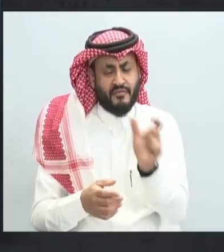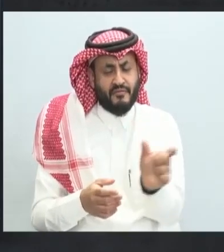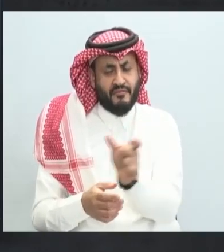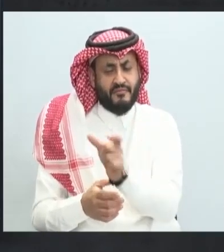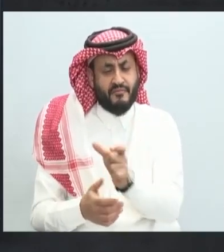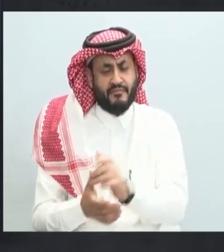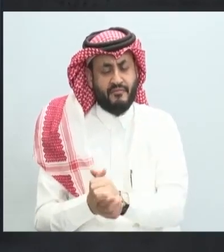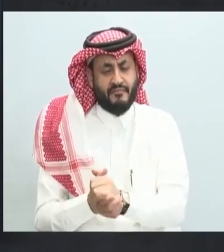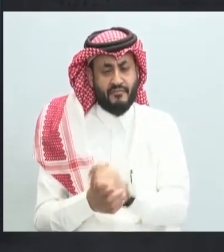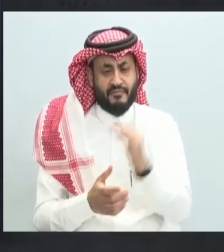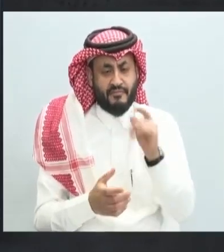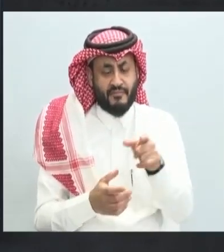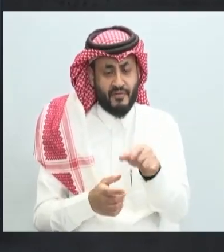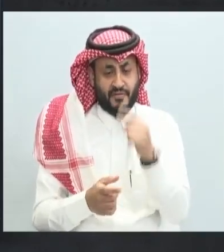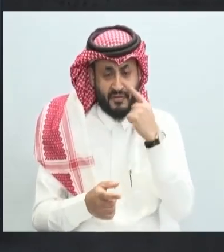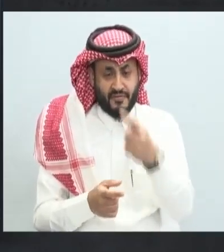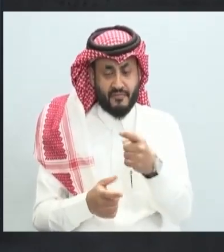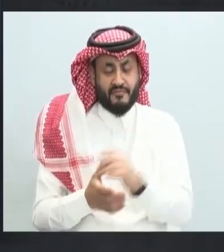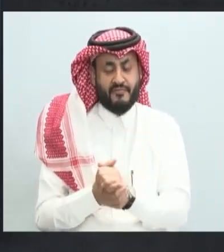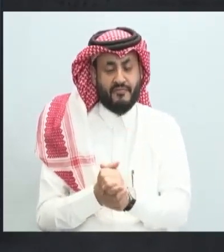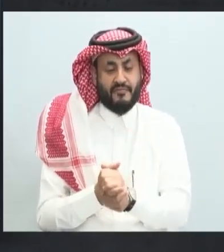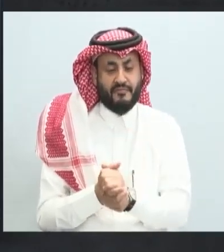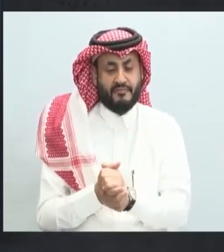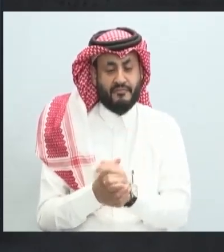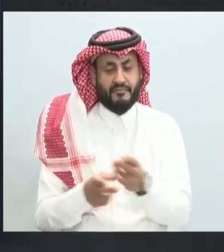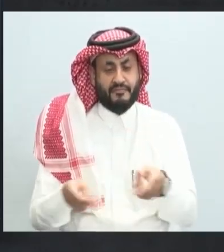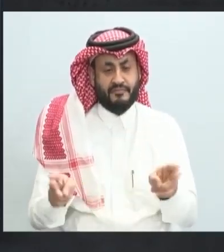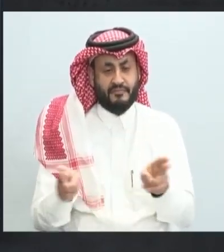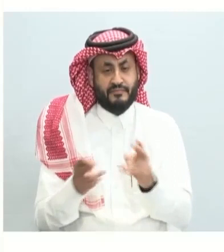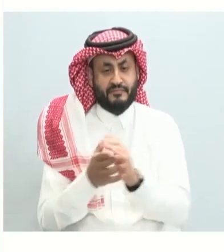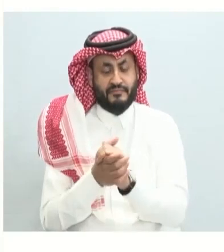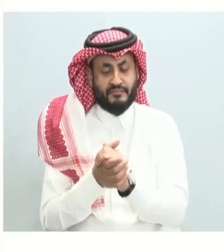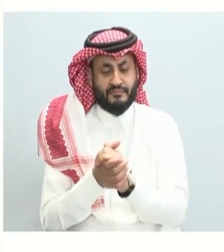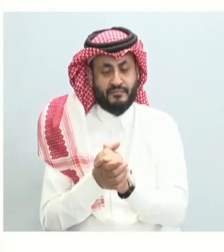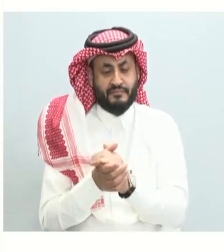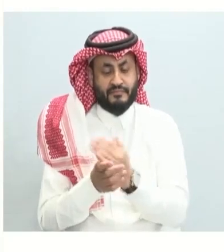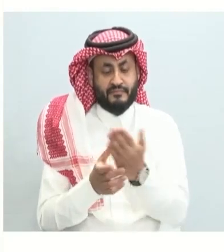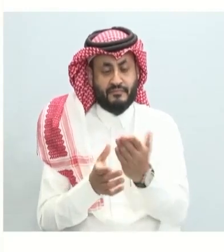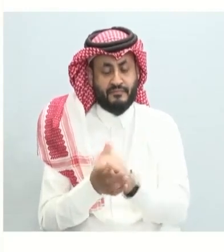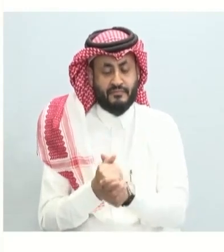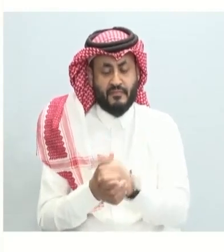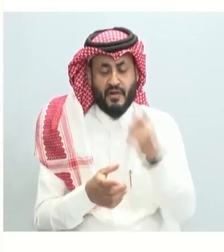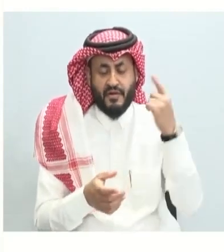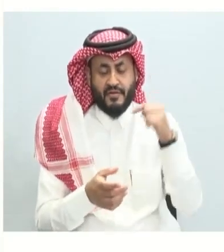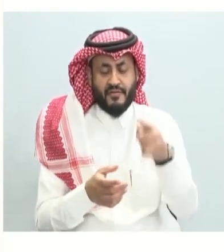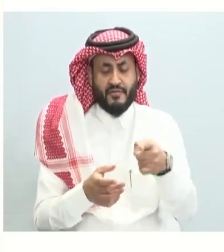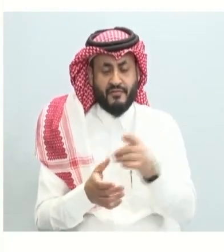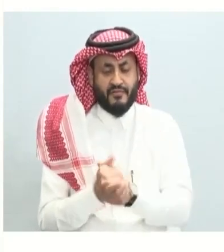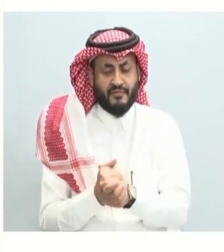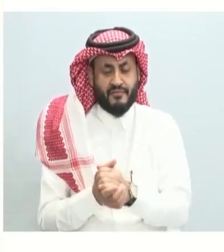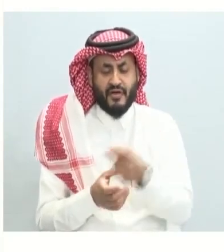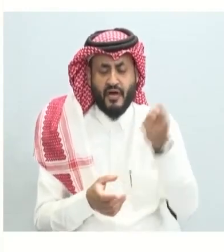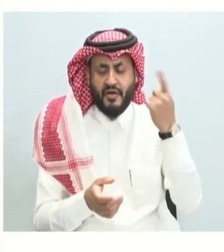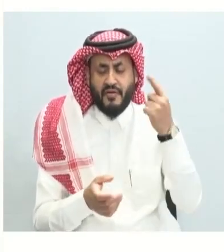that we came across from this chant. So remind ourselves with the chant of